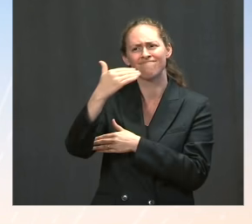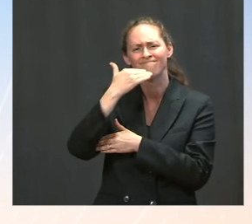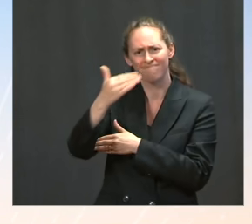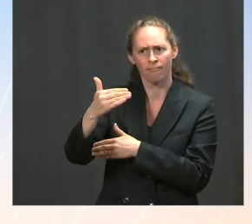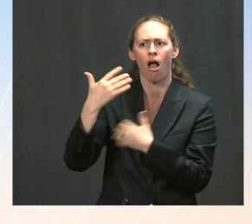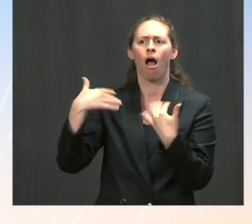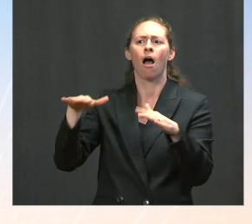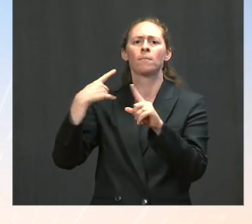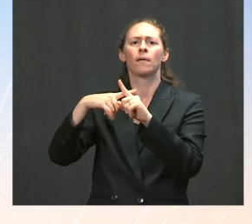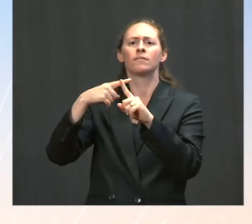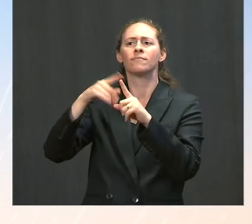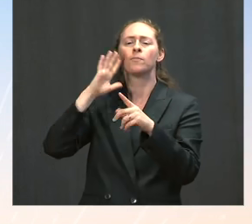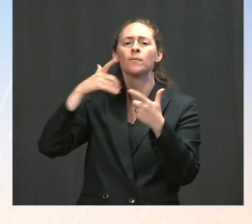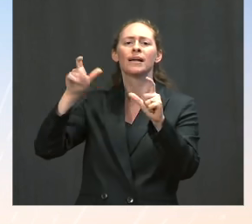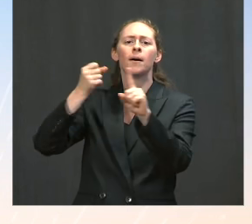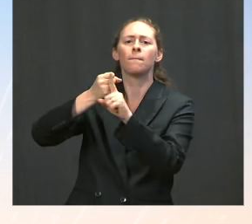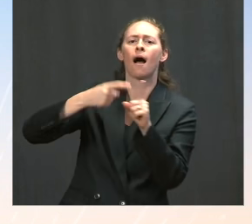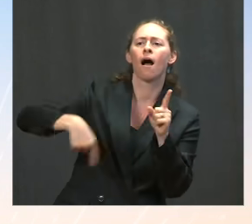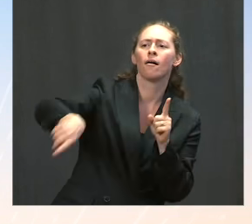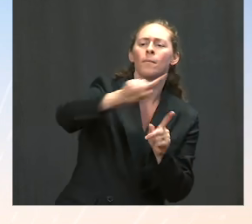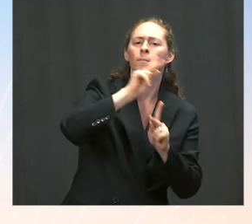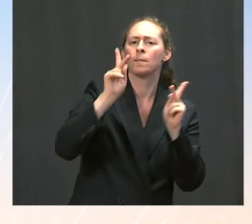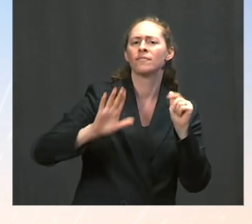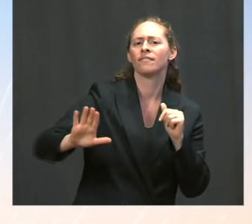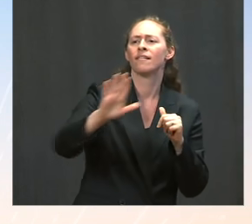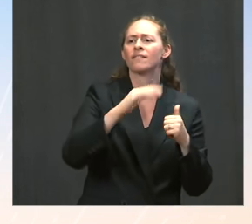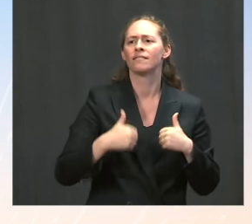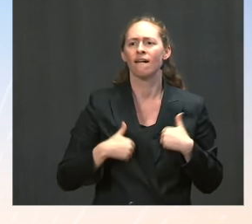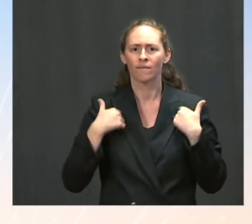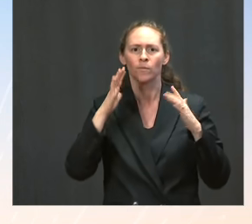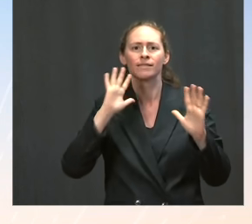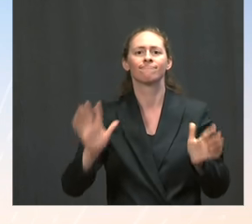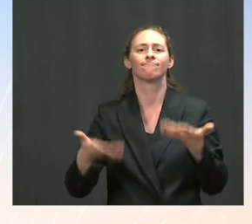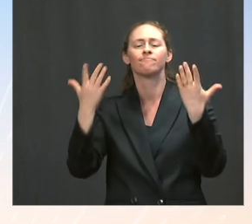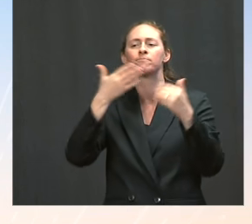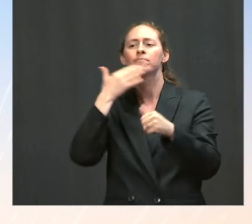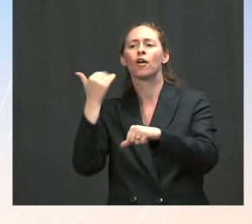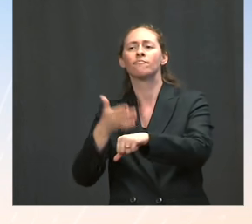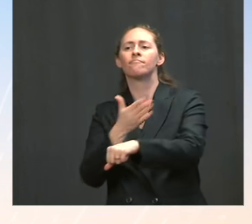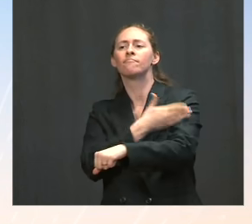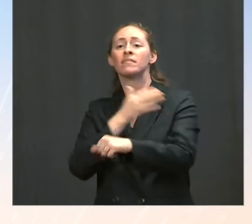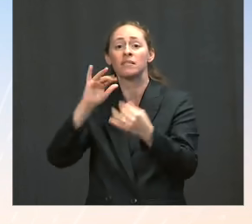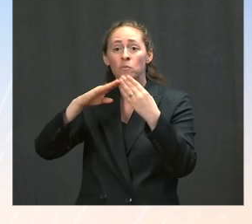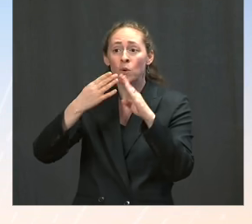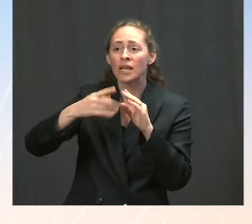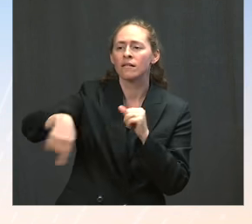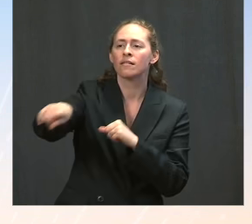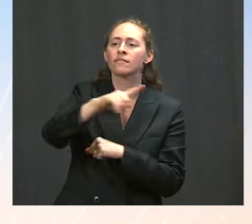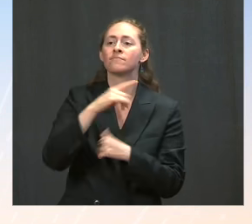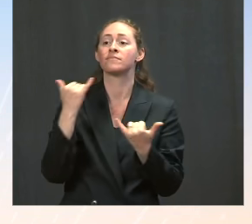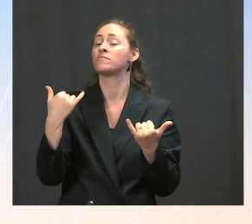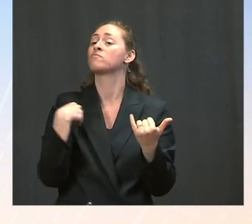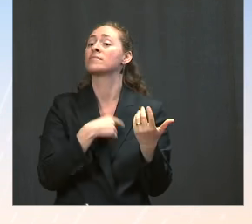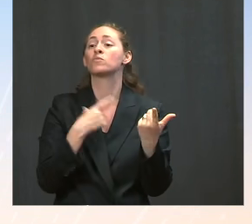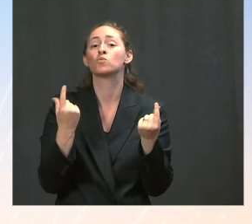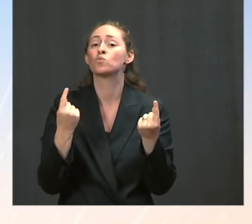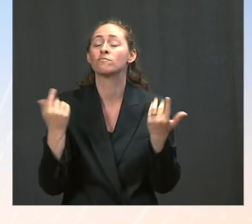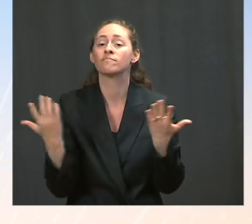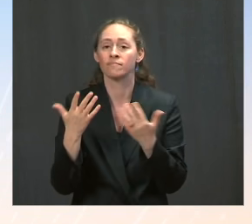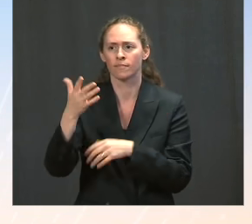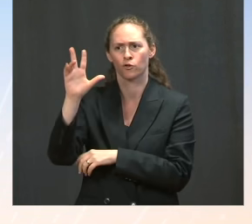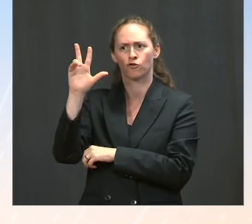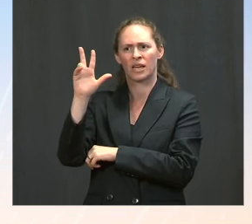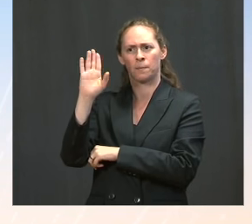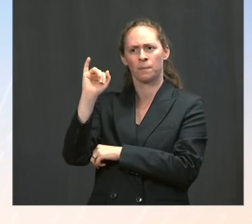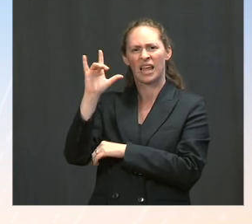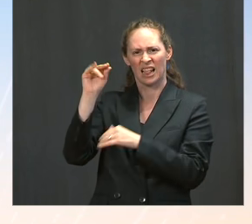the potential to create, we believe, 300,000 jobs in the near term, revitalize dozens of